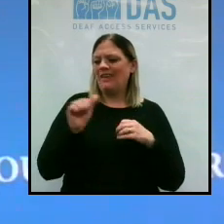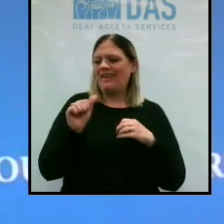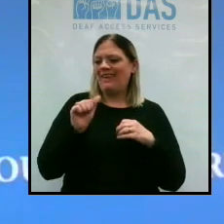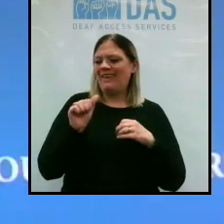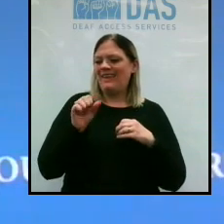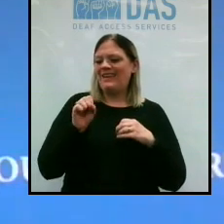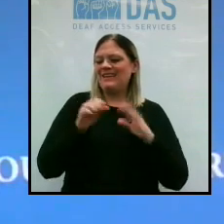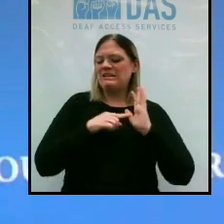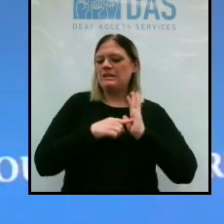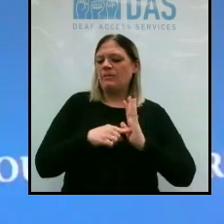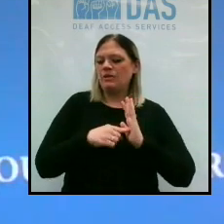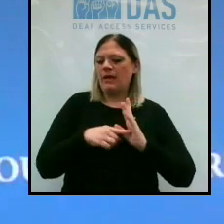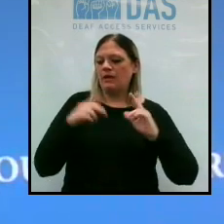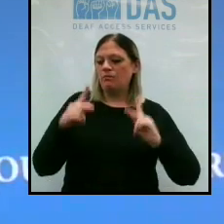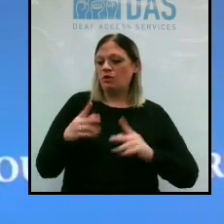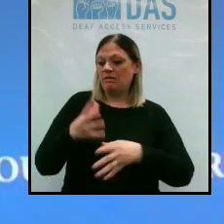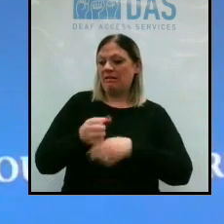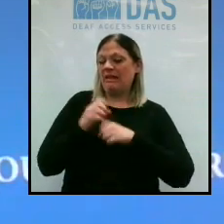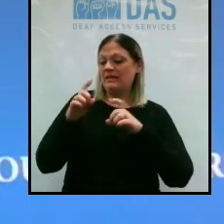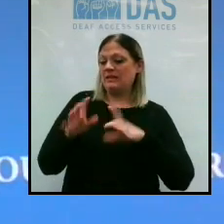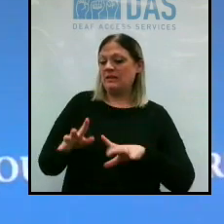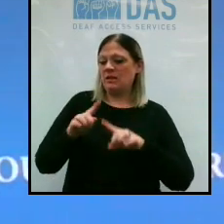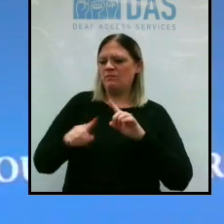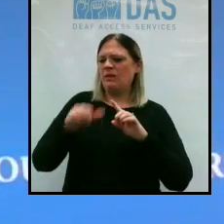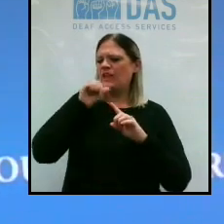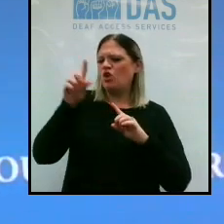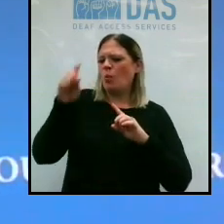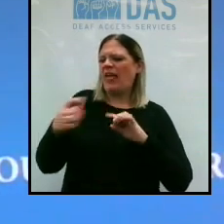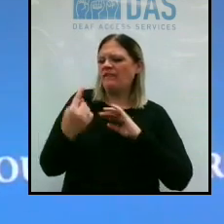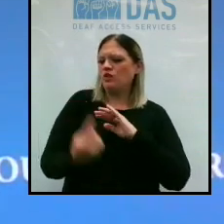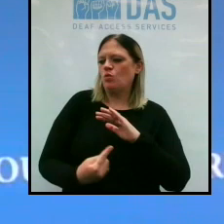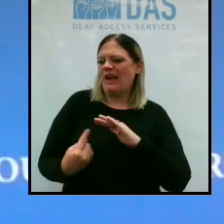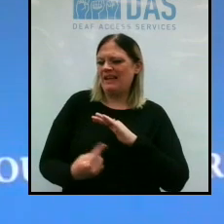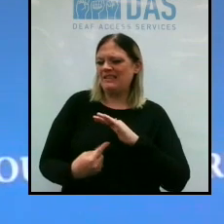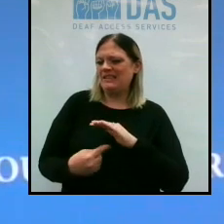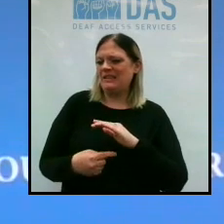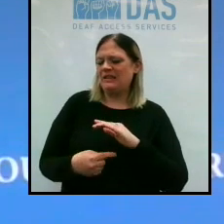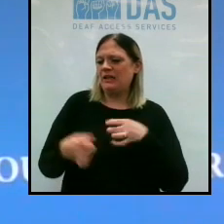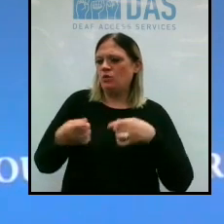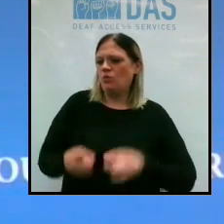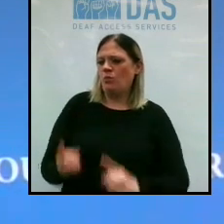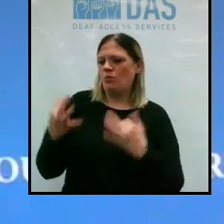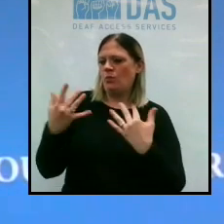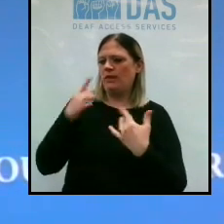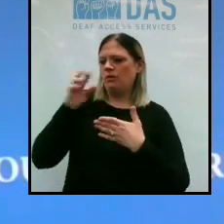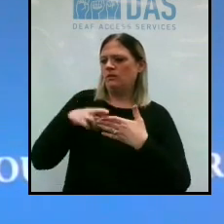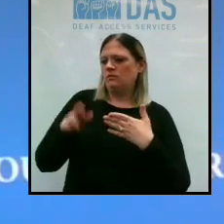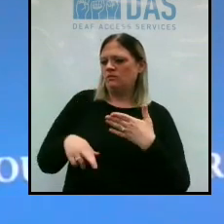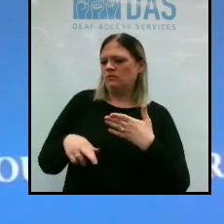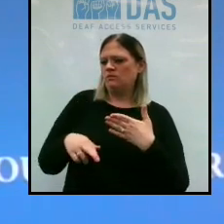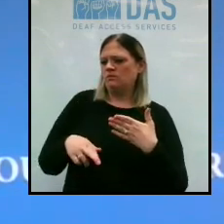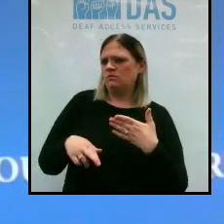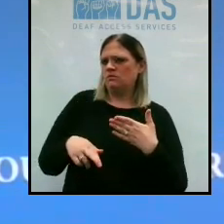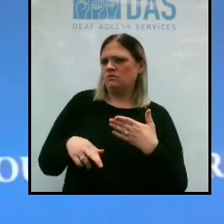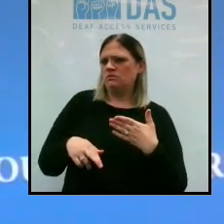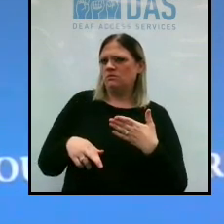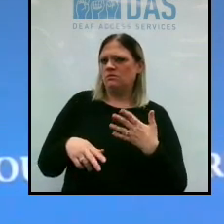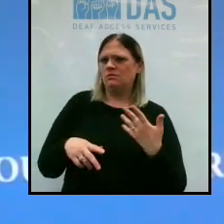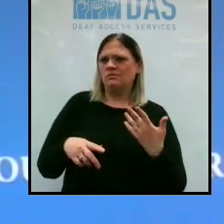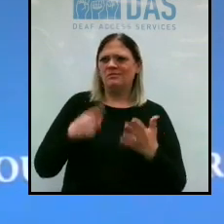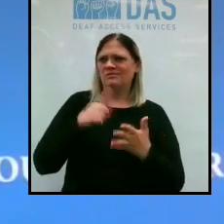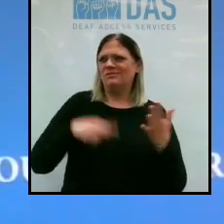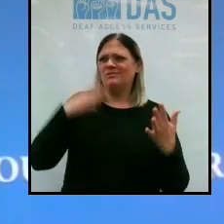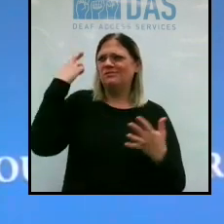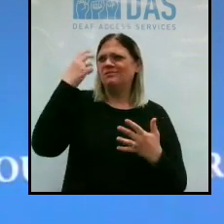person who gets a test, but they don't have to isolate while they await their results. I guess what's the rationale behind that?